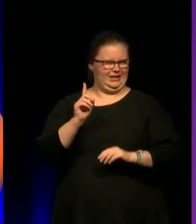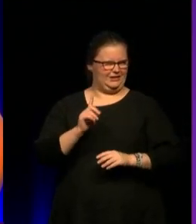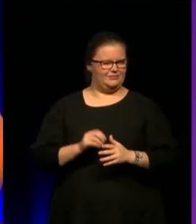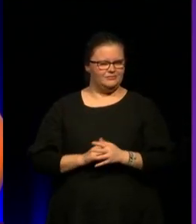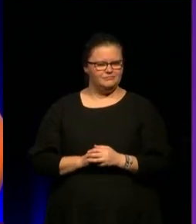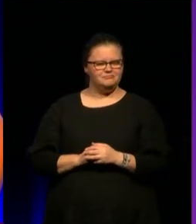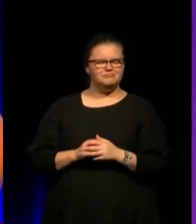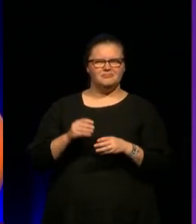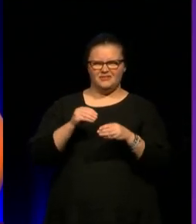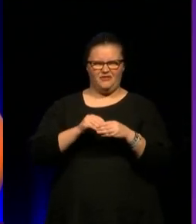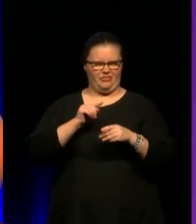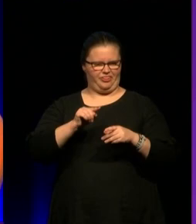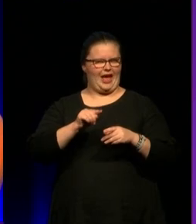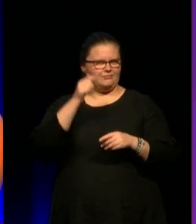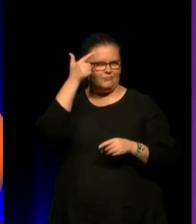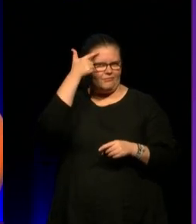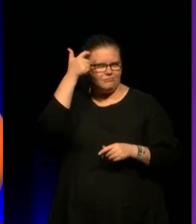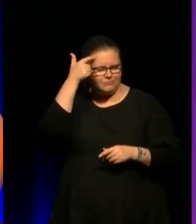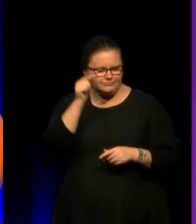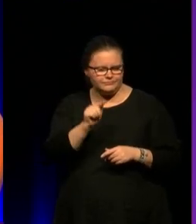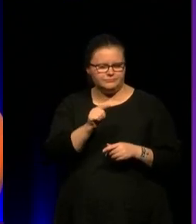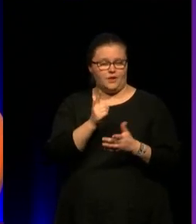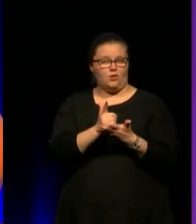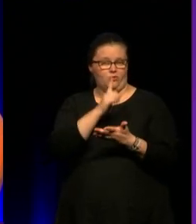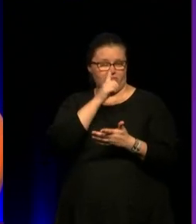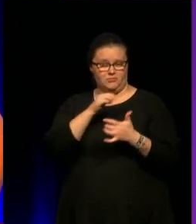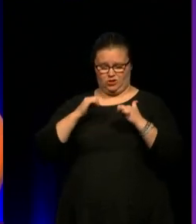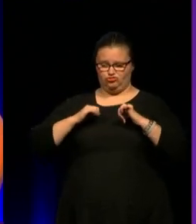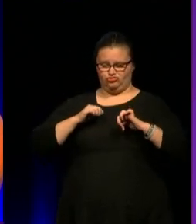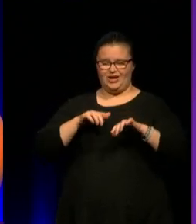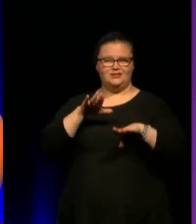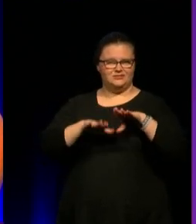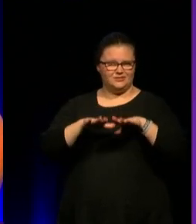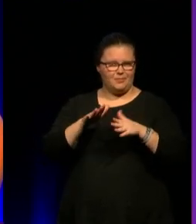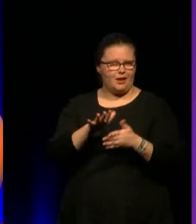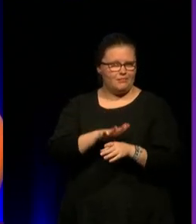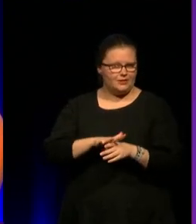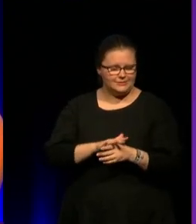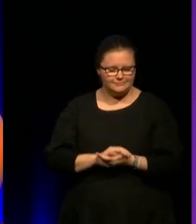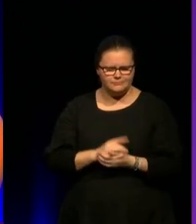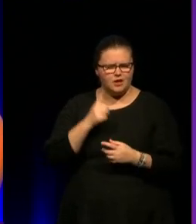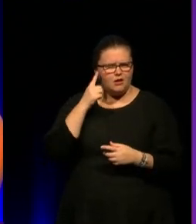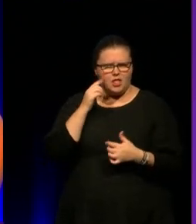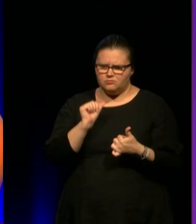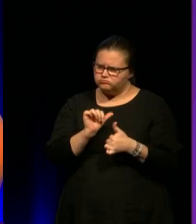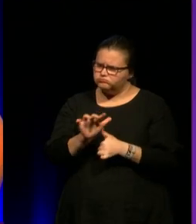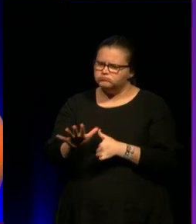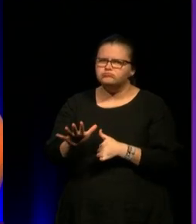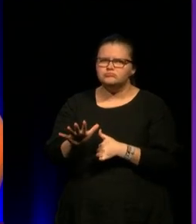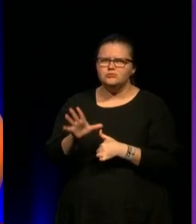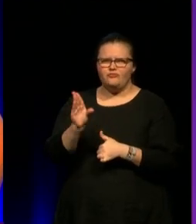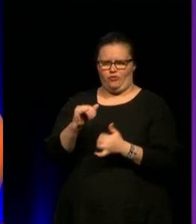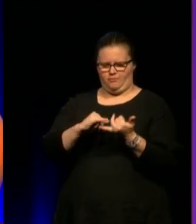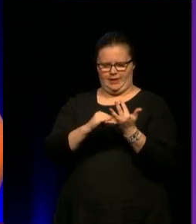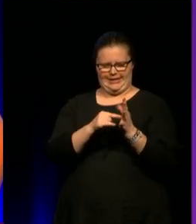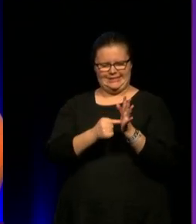which is obviously part of that initiative. And many of our team have trained at those institutes. So I think there have been some terrific things done by state governments, and certainly